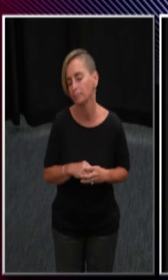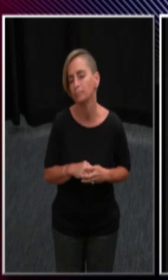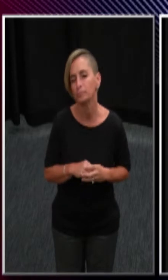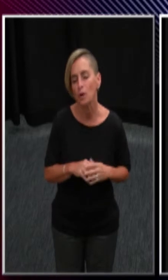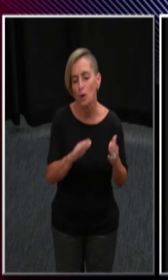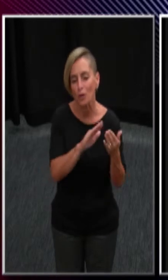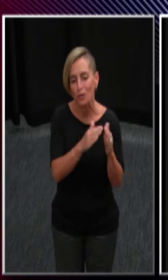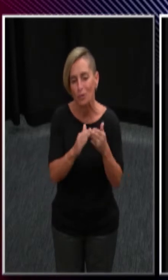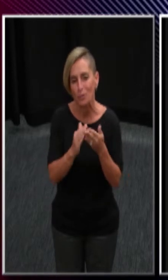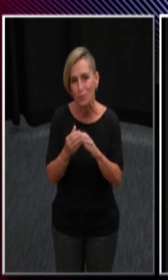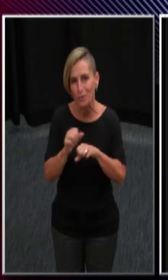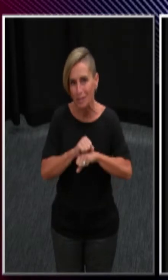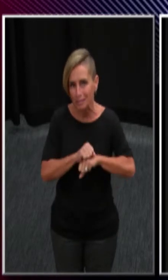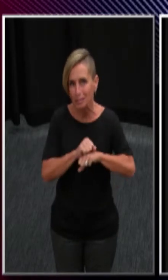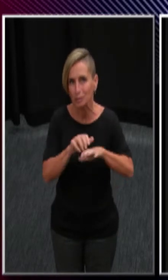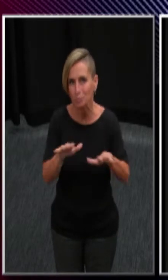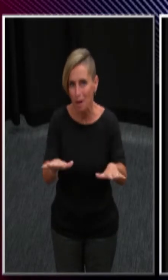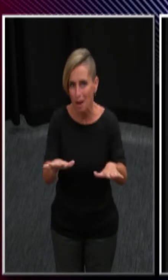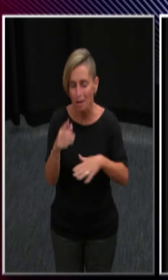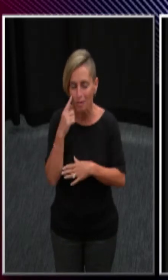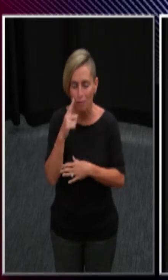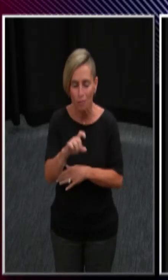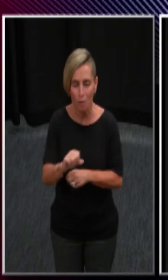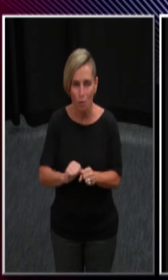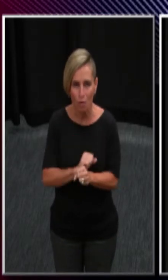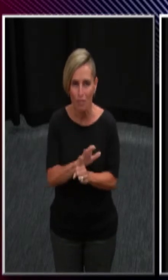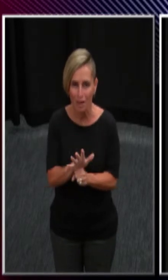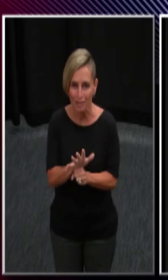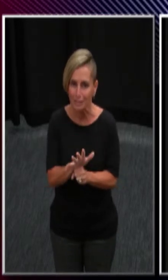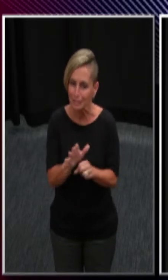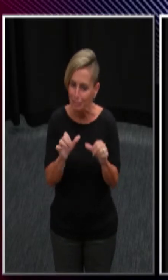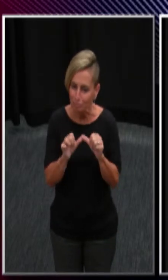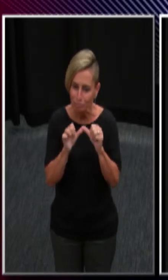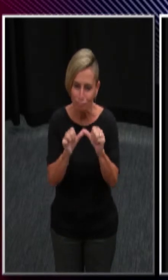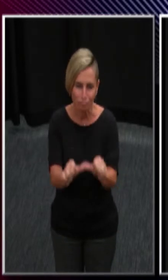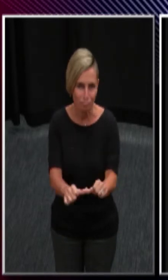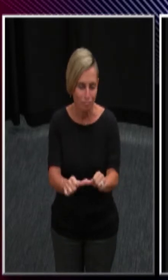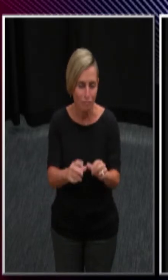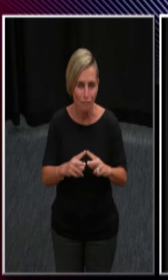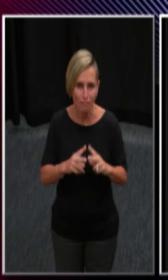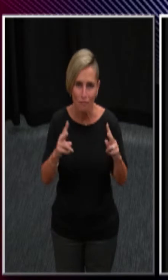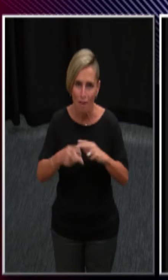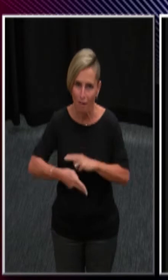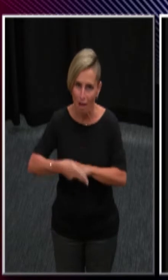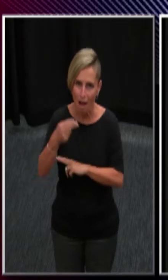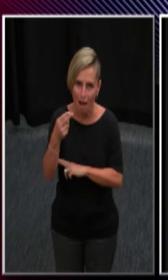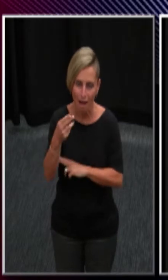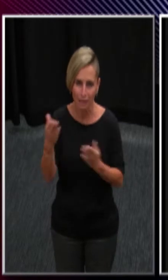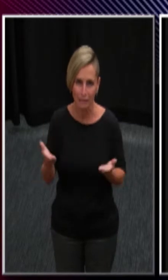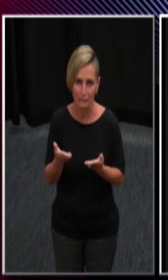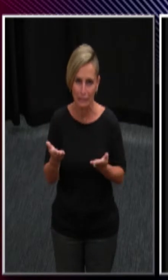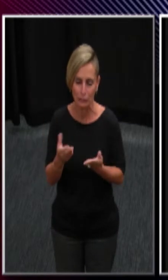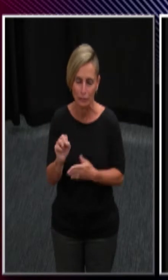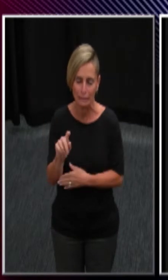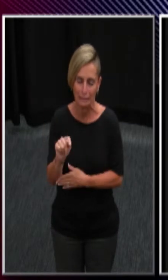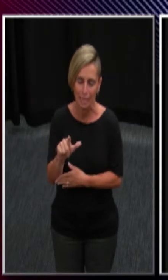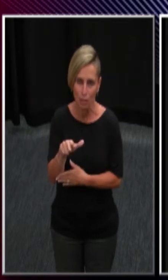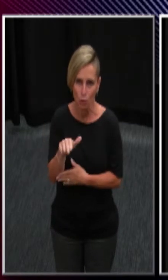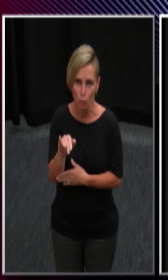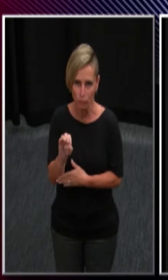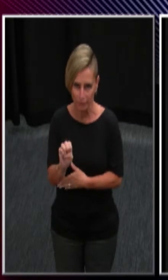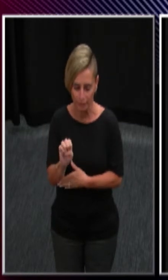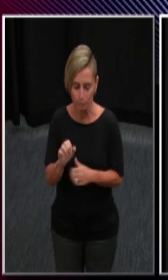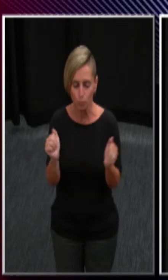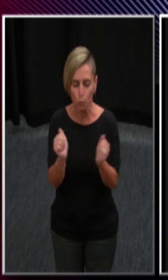Community transmission of COVID-19 remains very high in St. Lucie County, with a